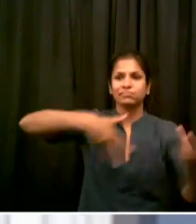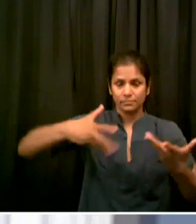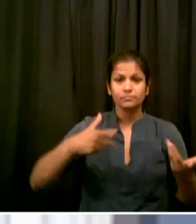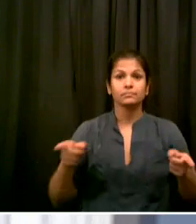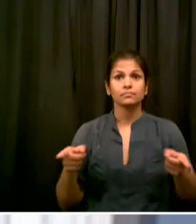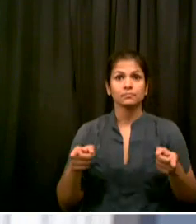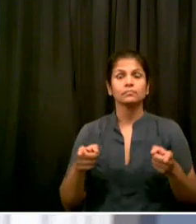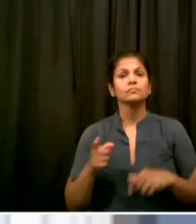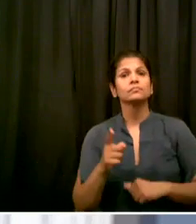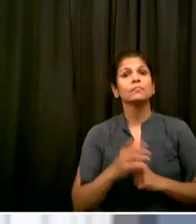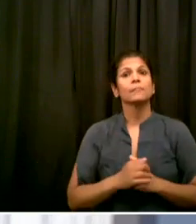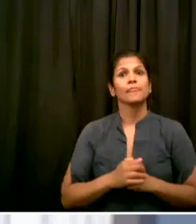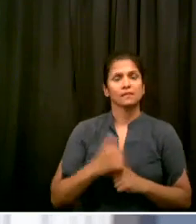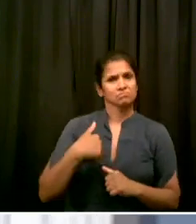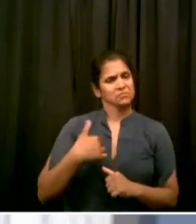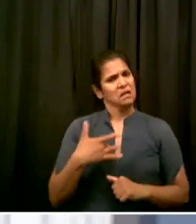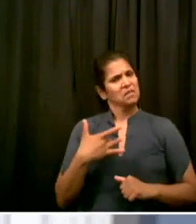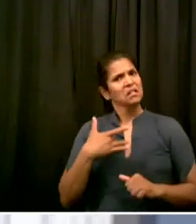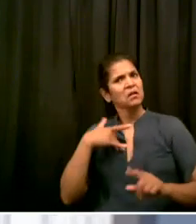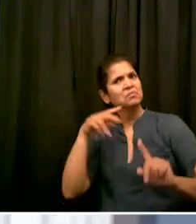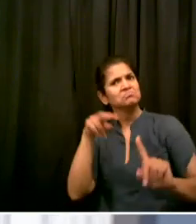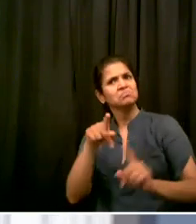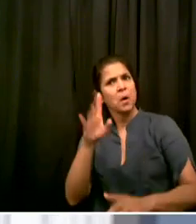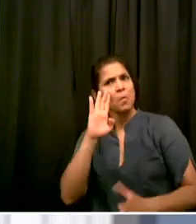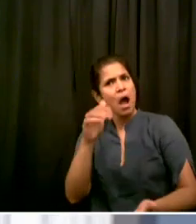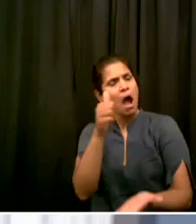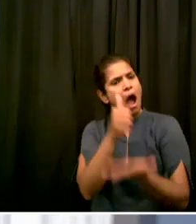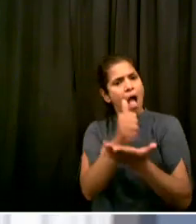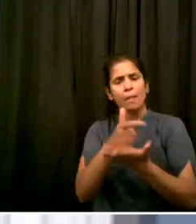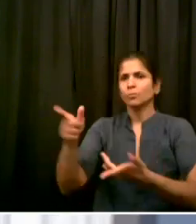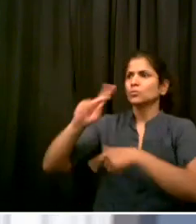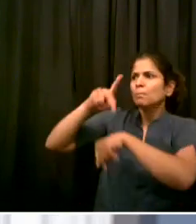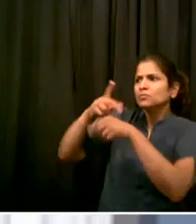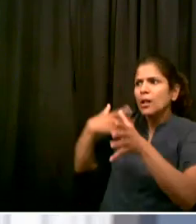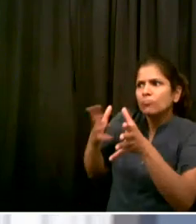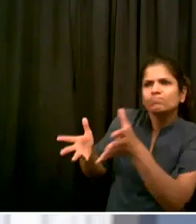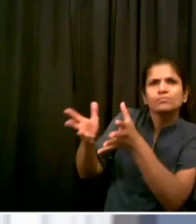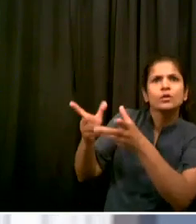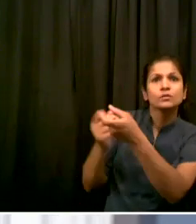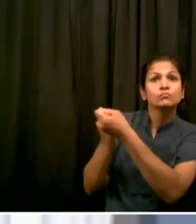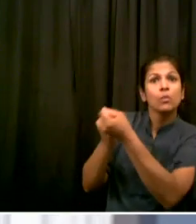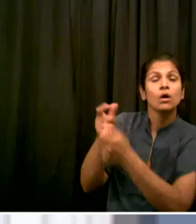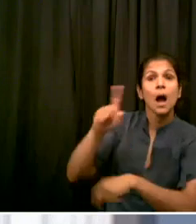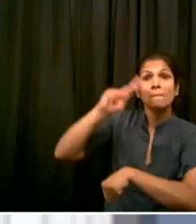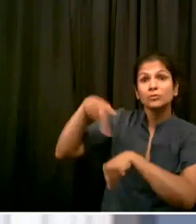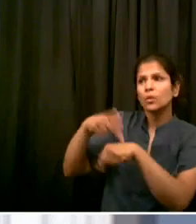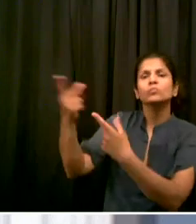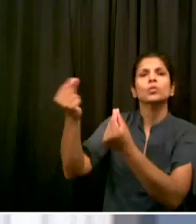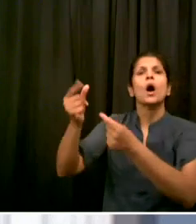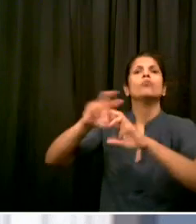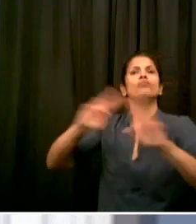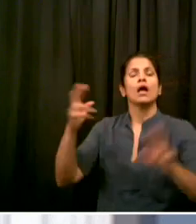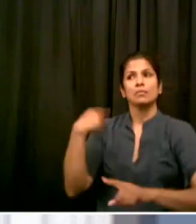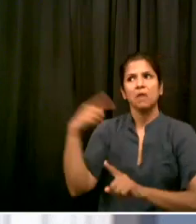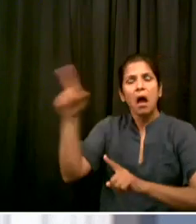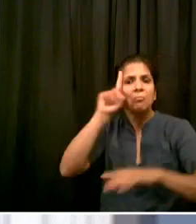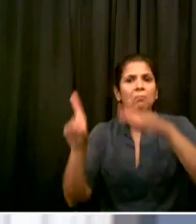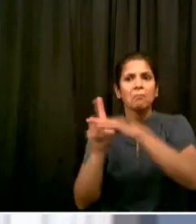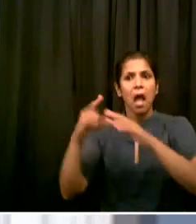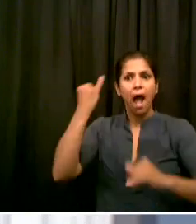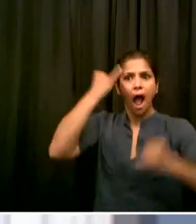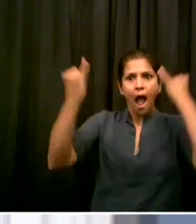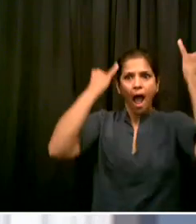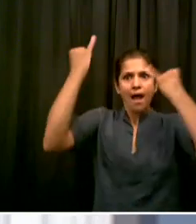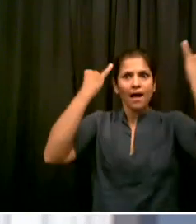of my way, I have a good idea, my community supports that idea, just get the obstacles out of my way. I think they would tell you that